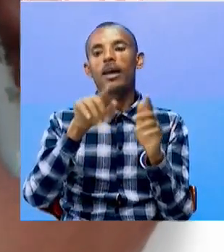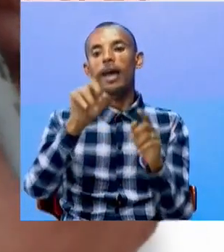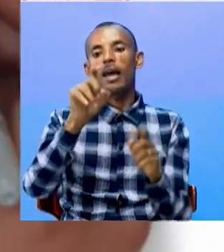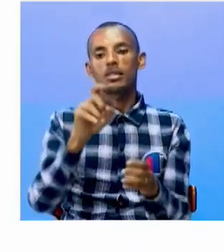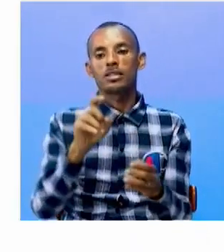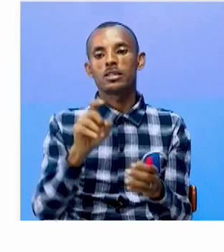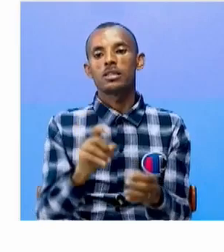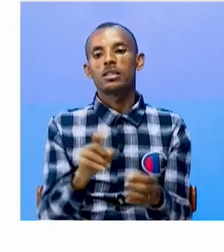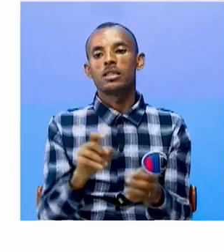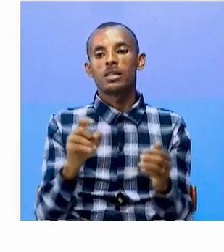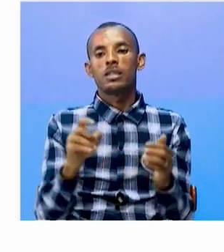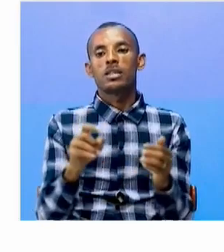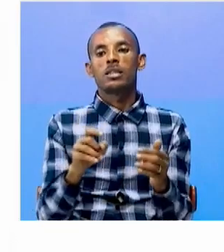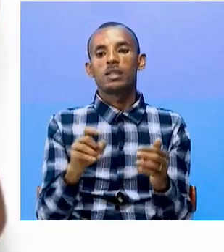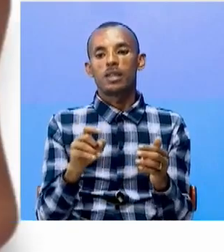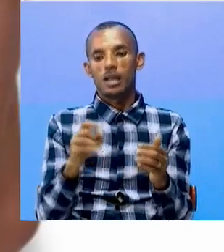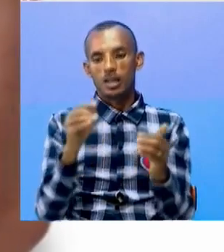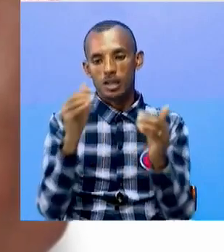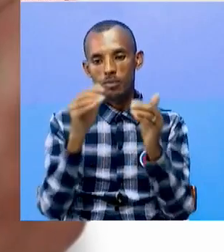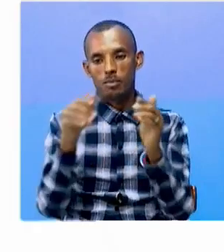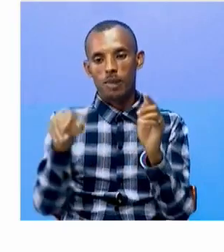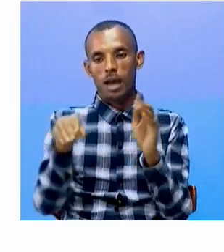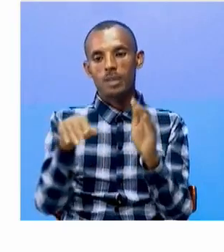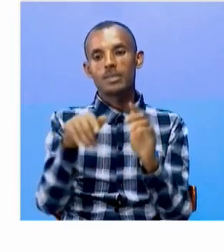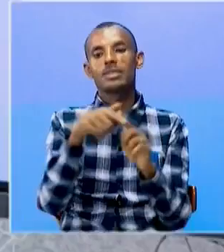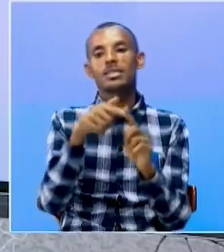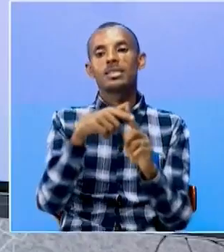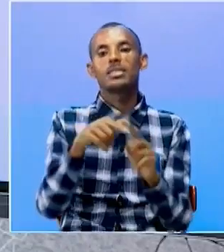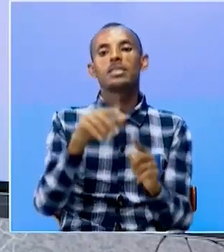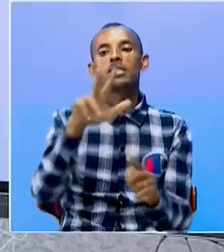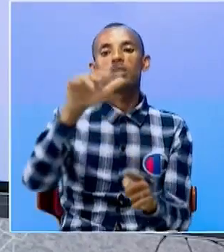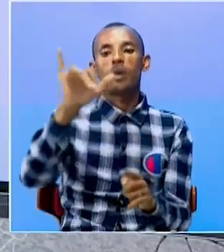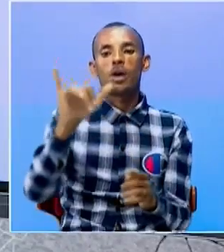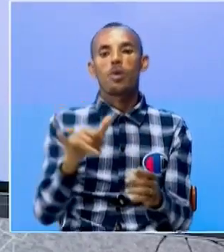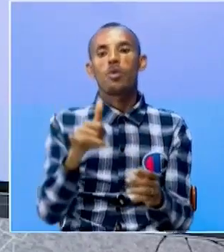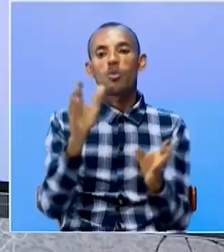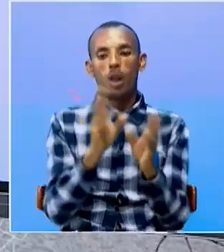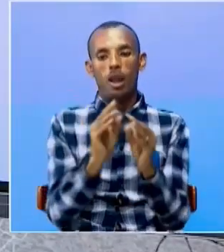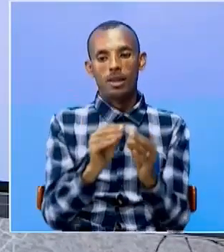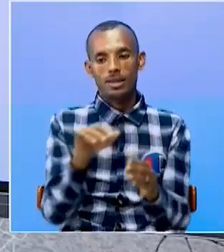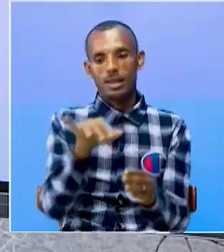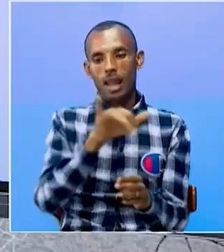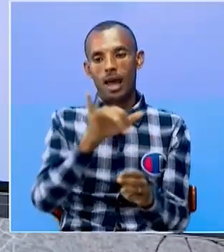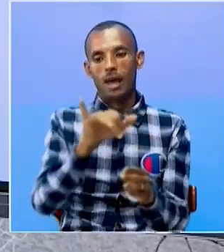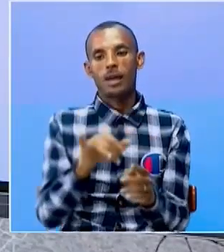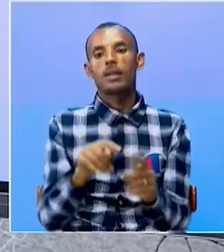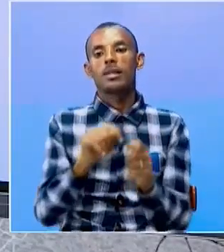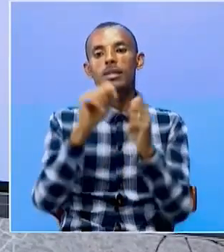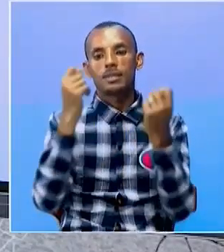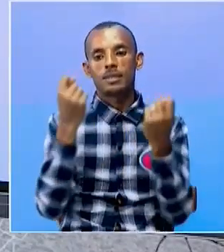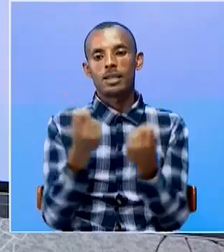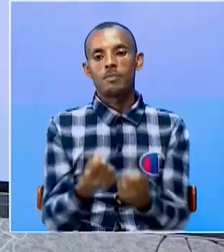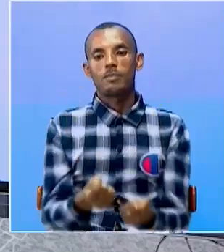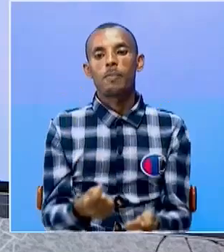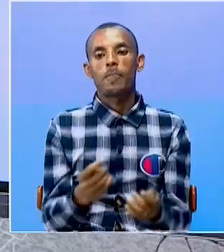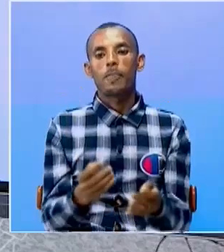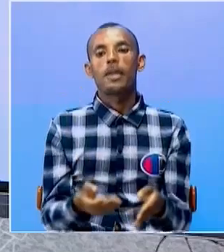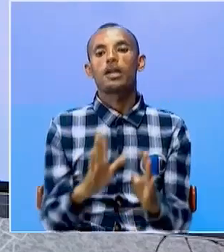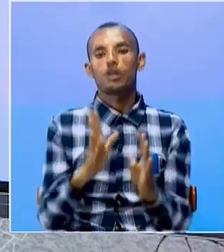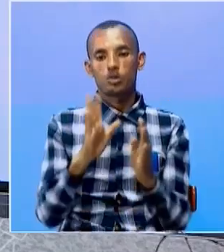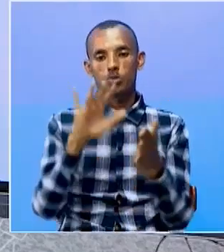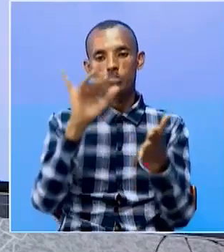on the other side. So you collect like terms, you put like terms together. Next to that,